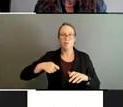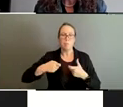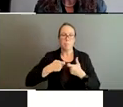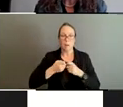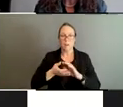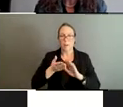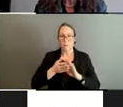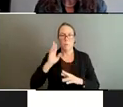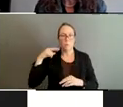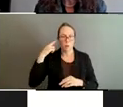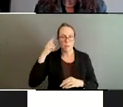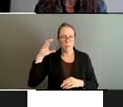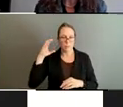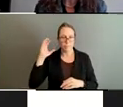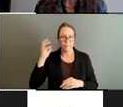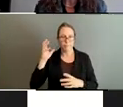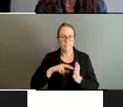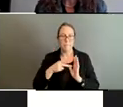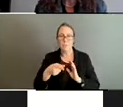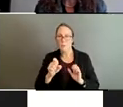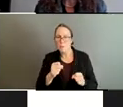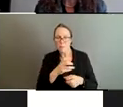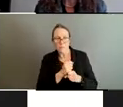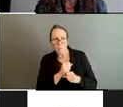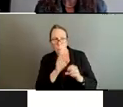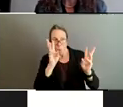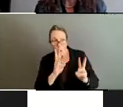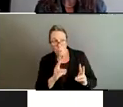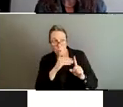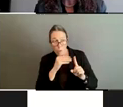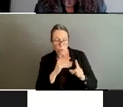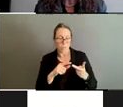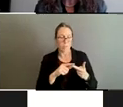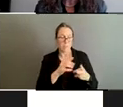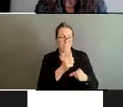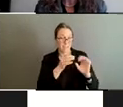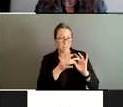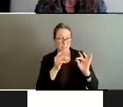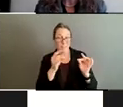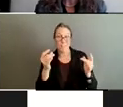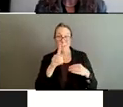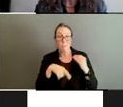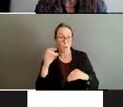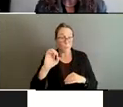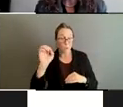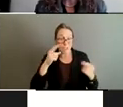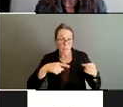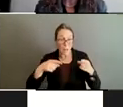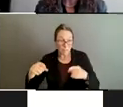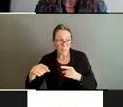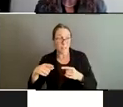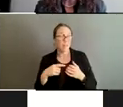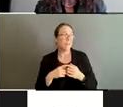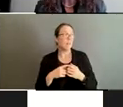That way you can still continue to get weather alerts. You can get messages that the city or the state are